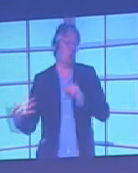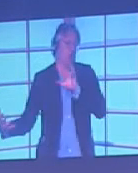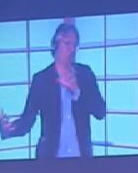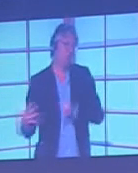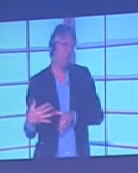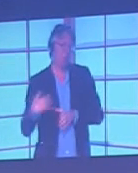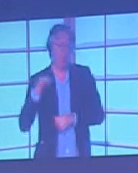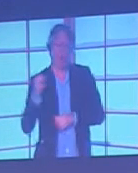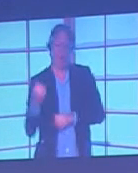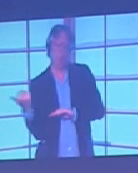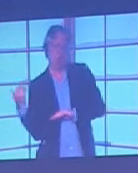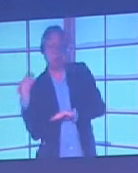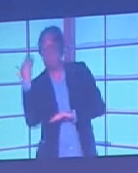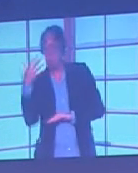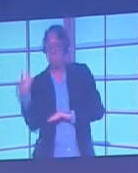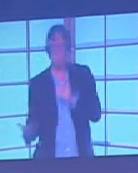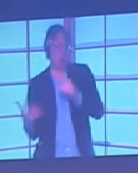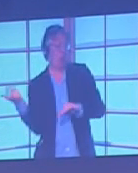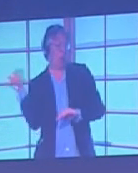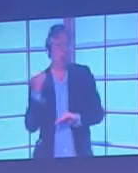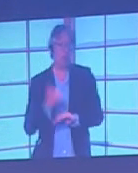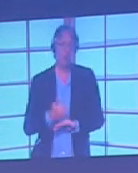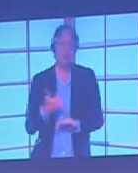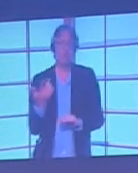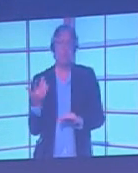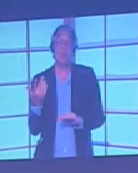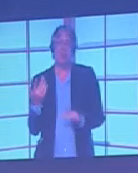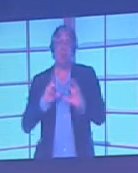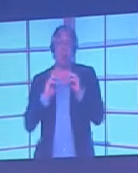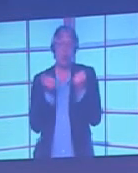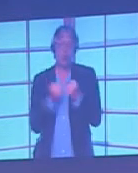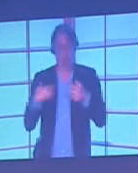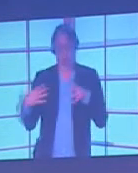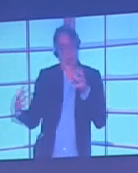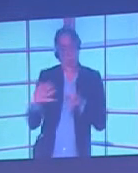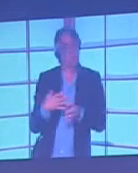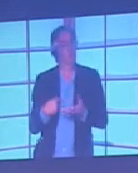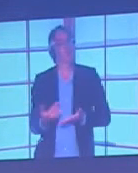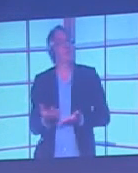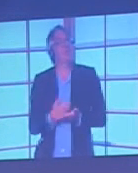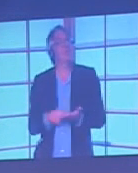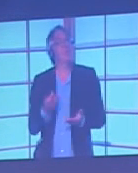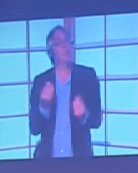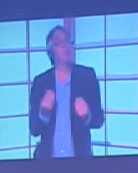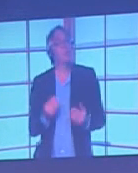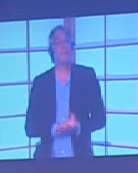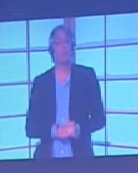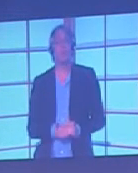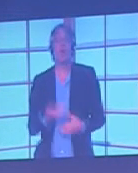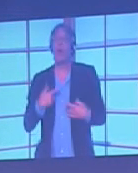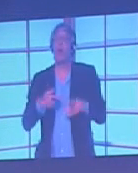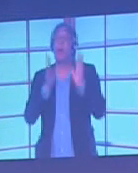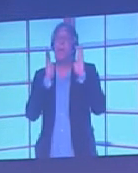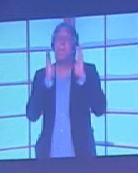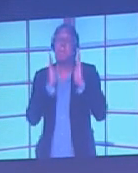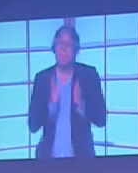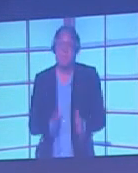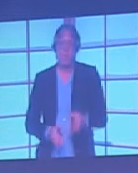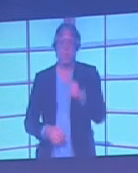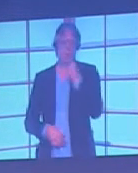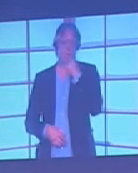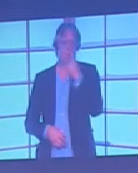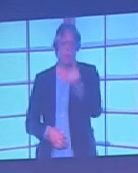share workshops sometimes to save money, etc., etc. I cannot emphasize enough, though, this is not